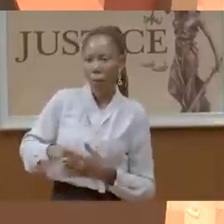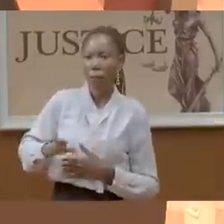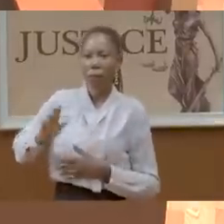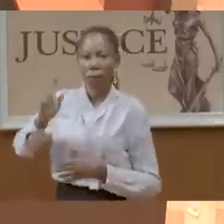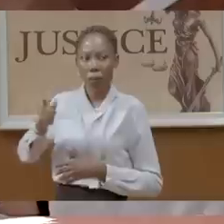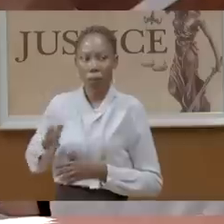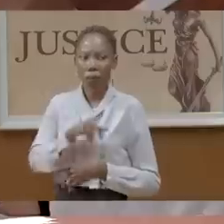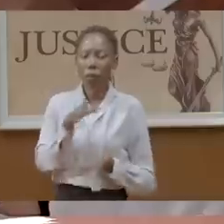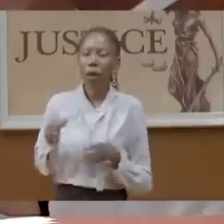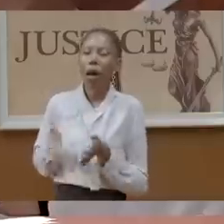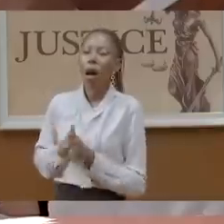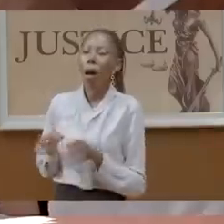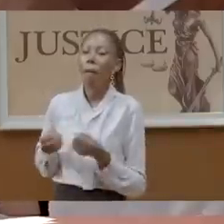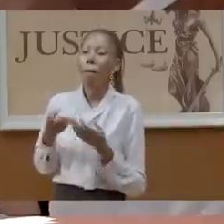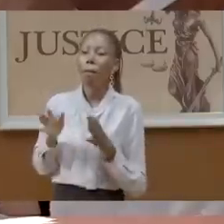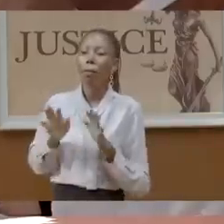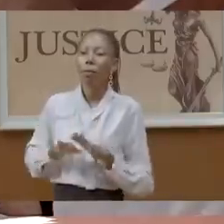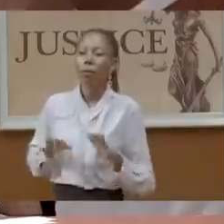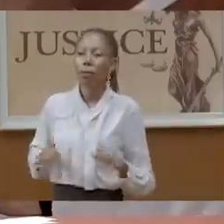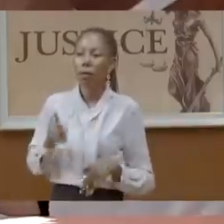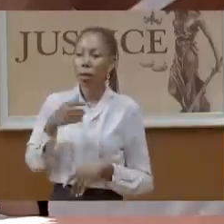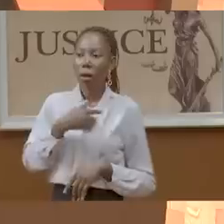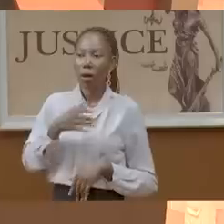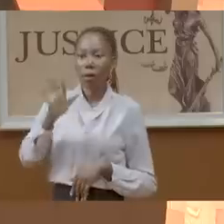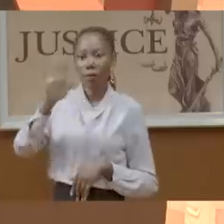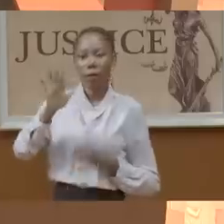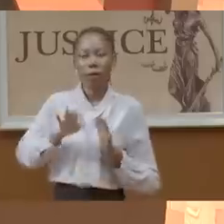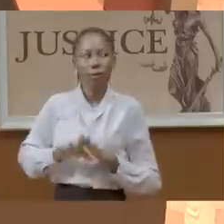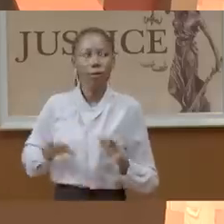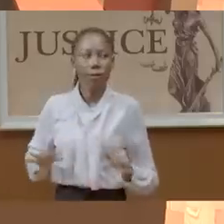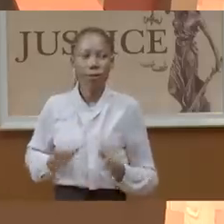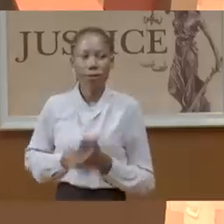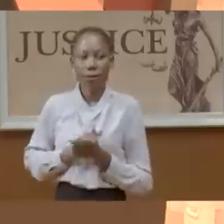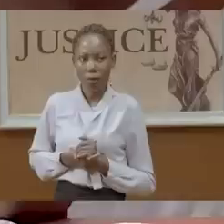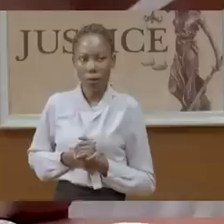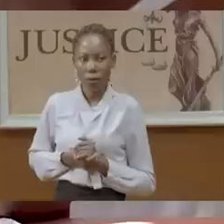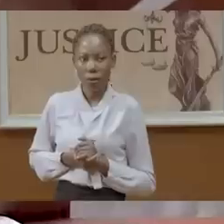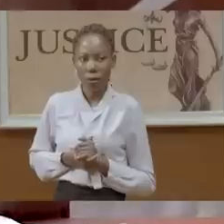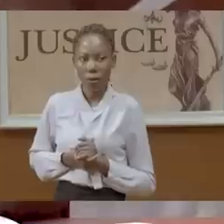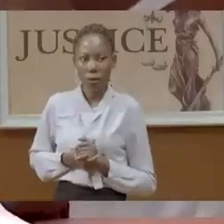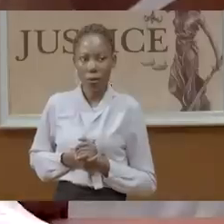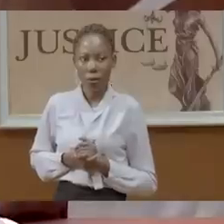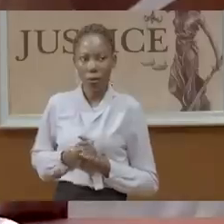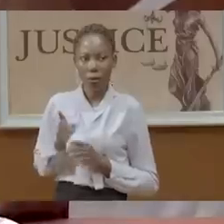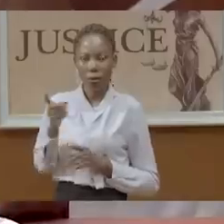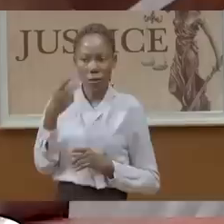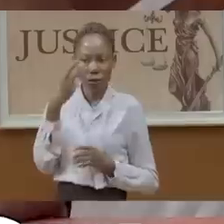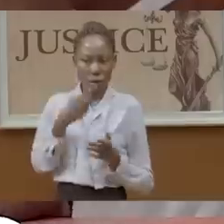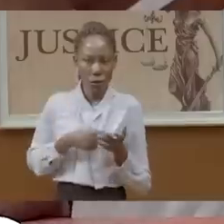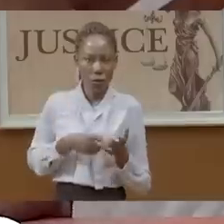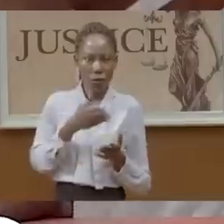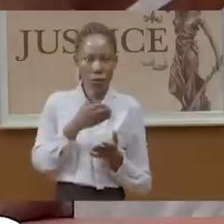much issues. How many children do you have with you? We have 5 at the moment. We have 5 children. I'm looking at your